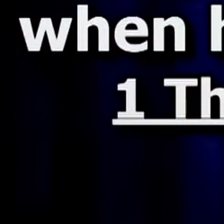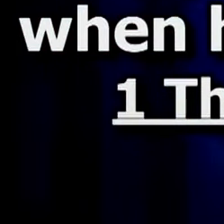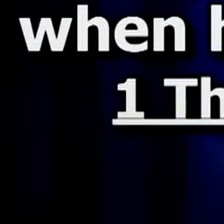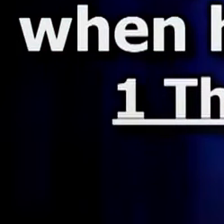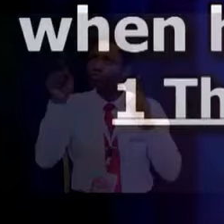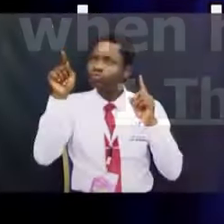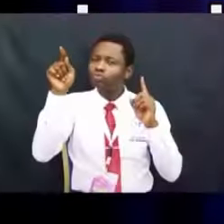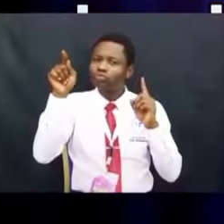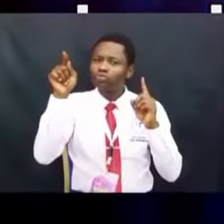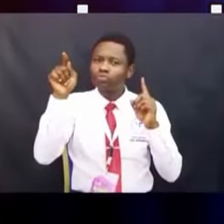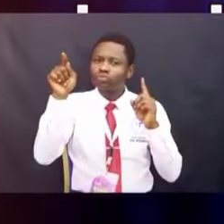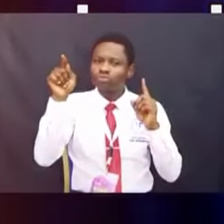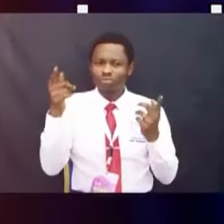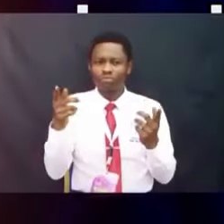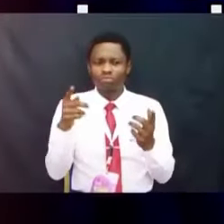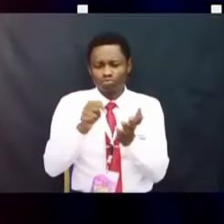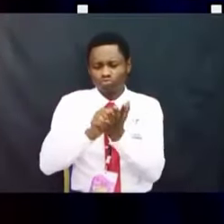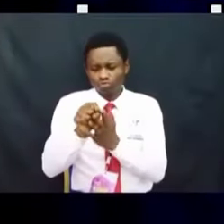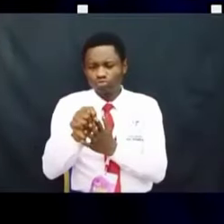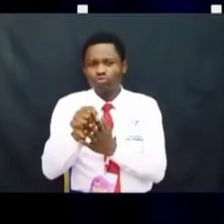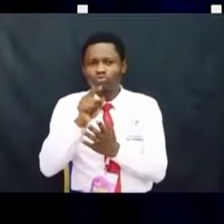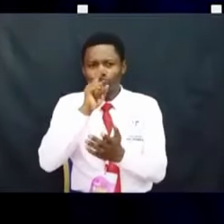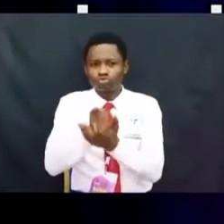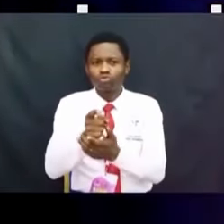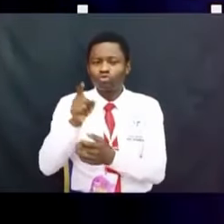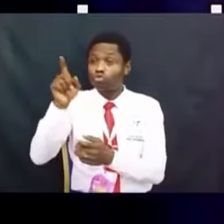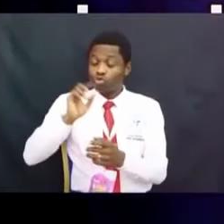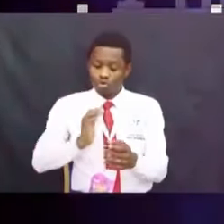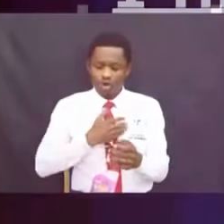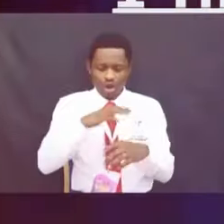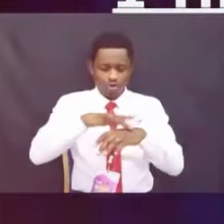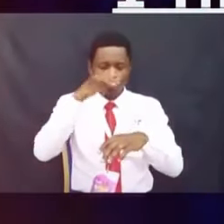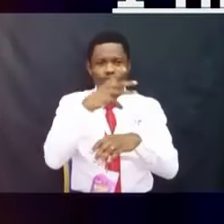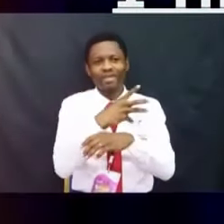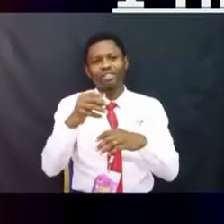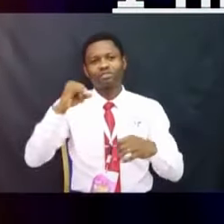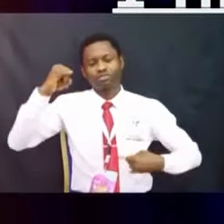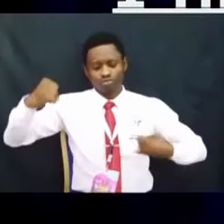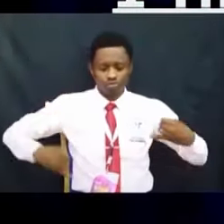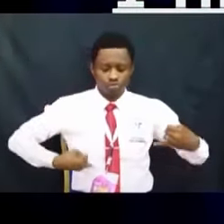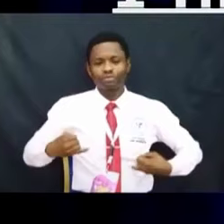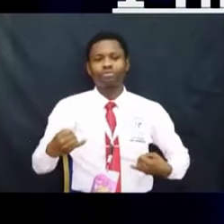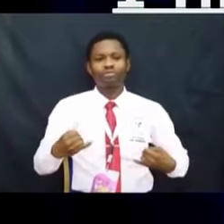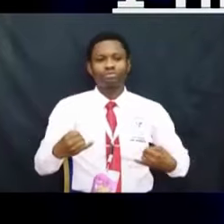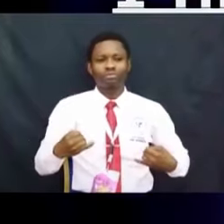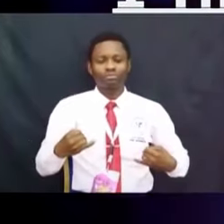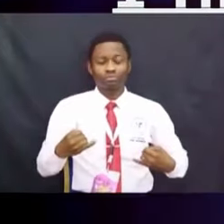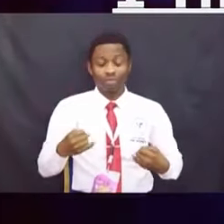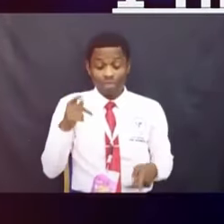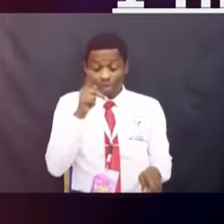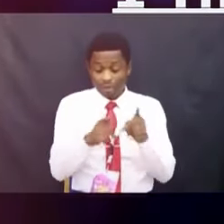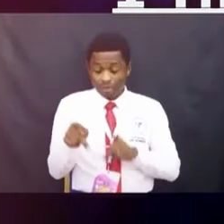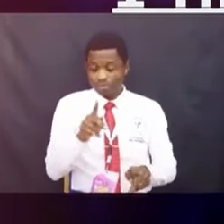Thessalonica? Indeed, you are our glory and our joy. You see, the people